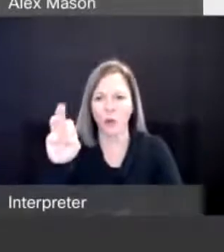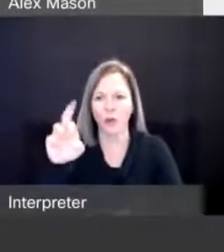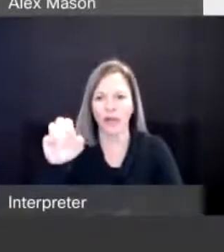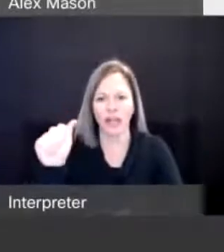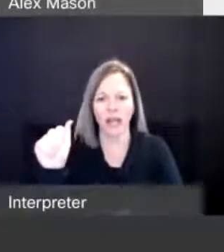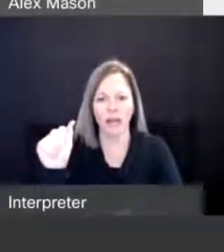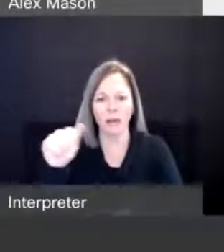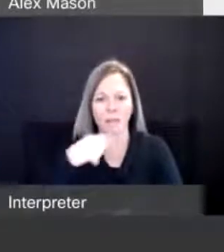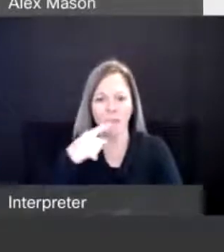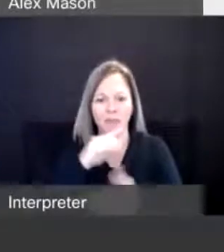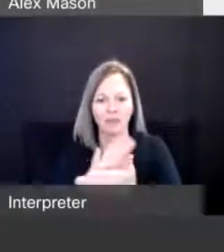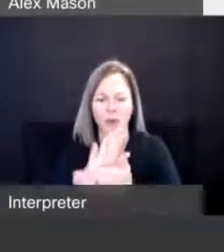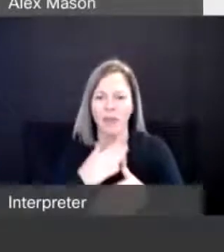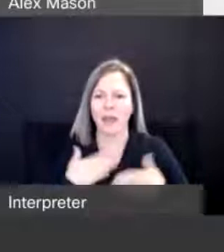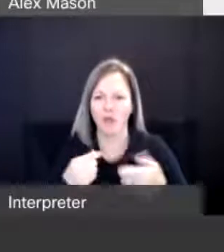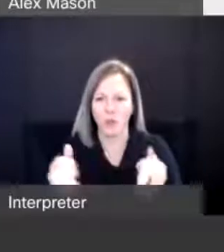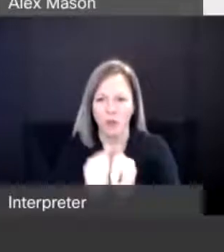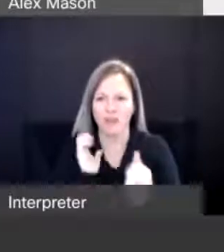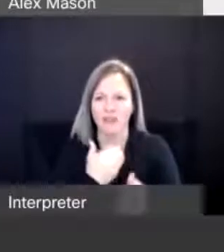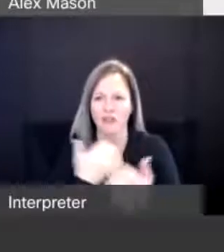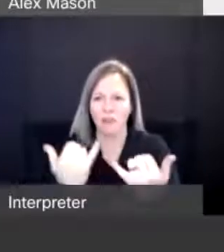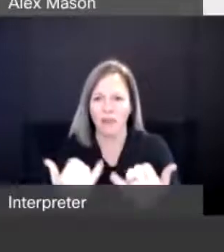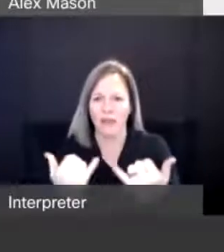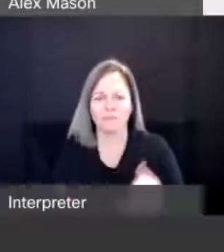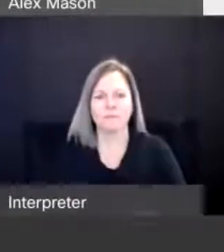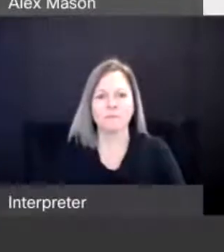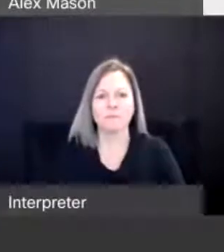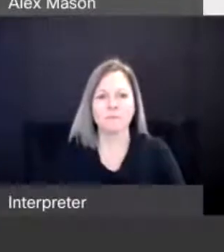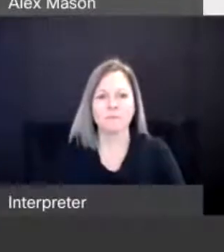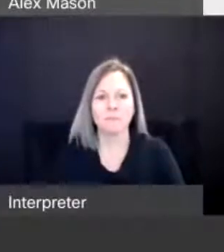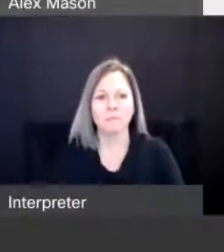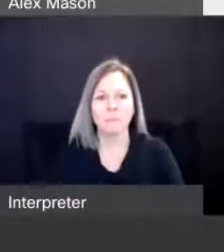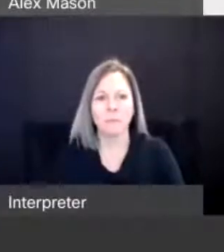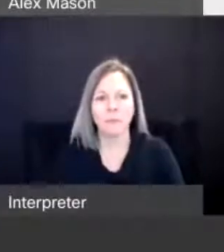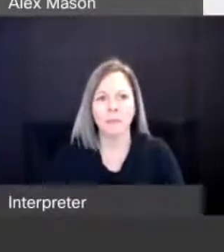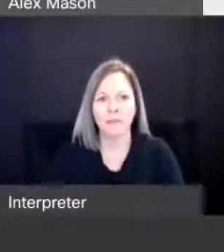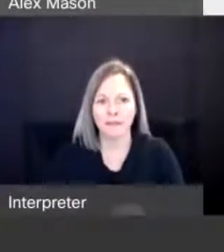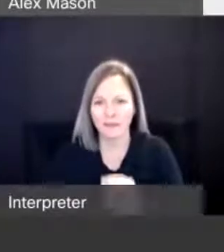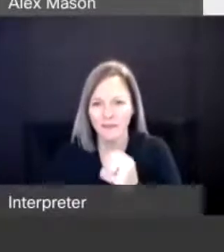you're with us today. I'm glad to be here. Let's turn on that mic.